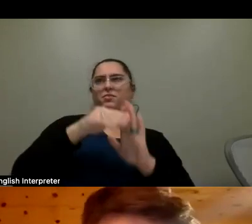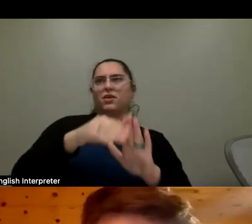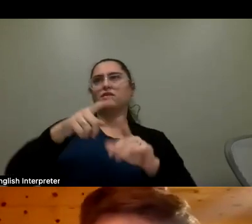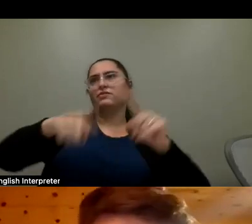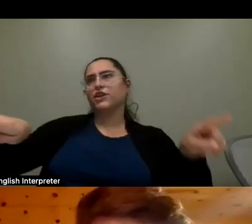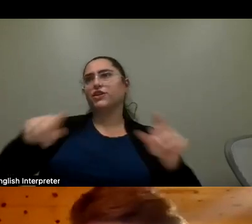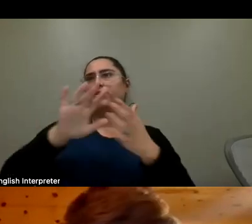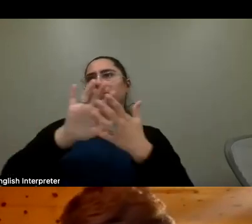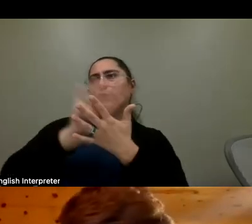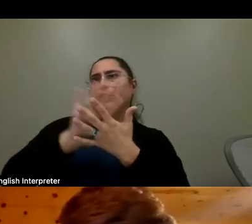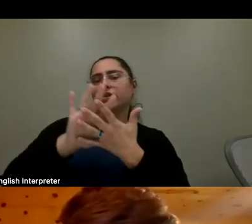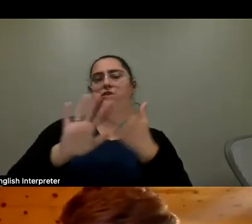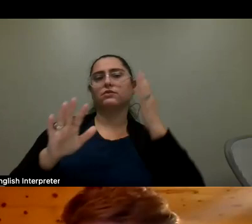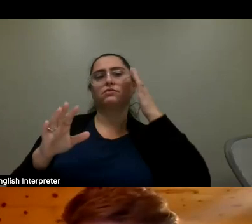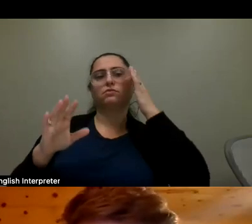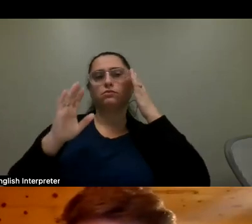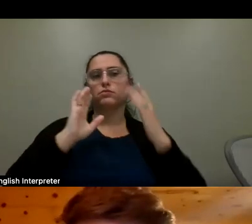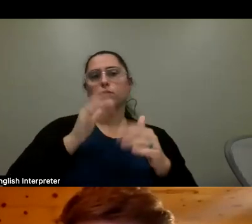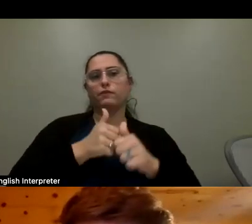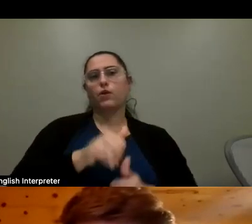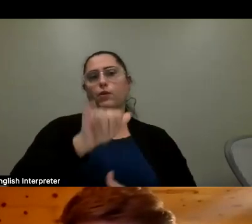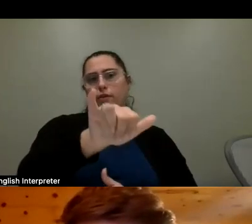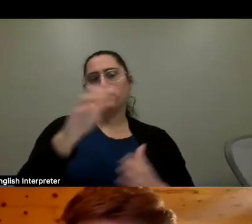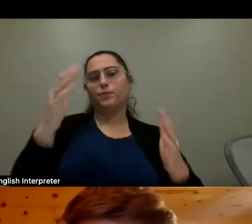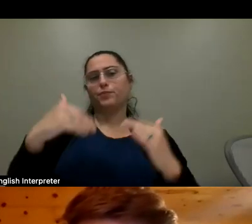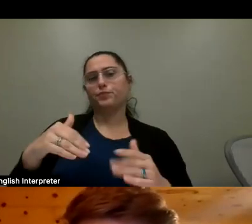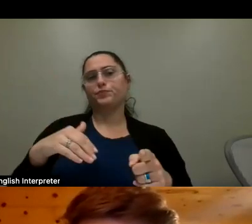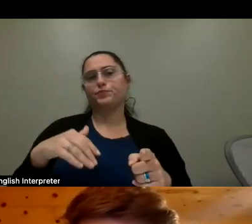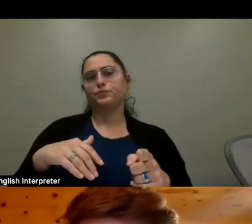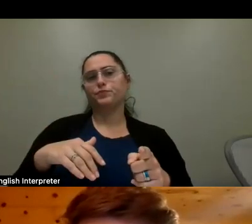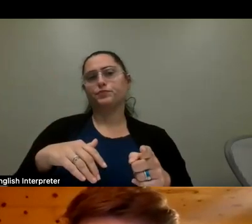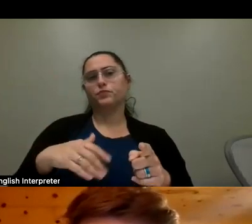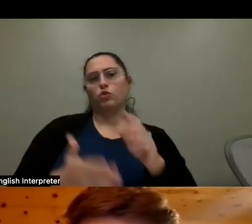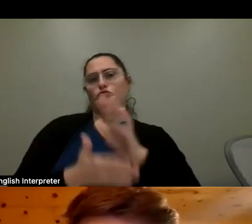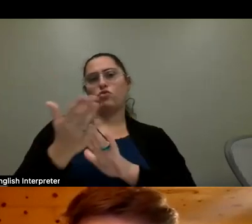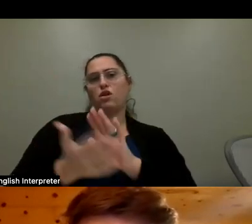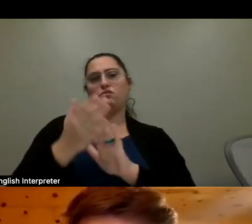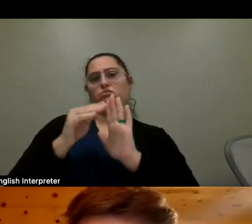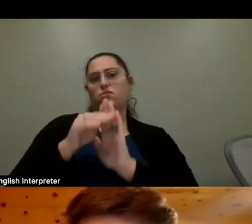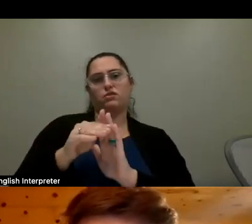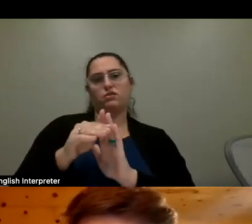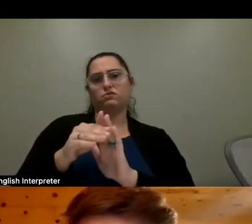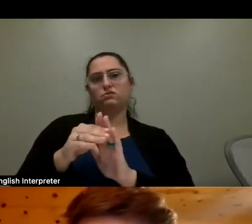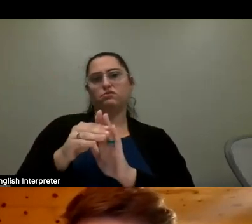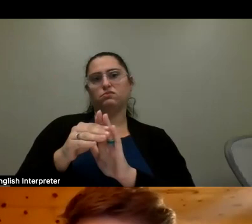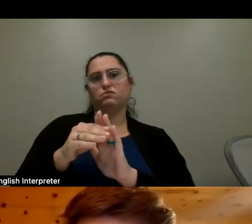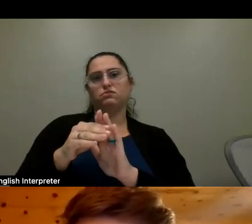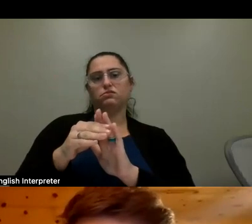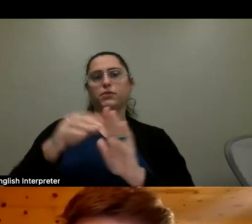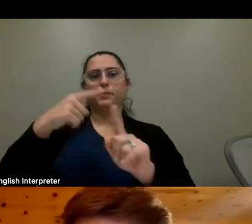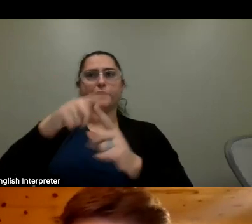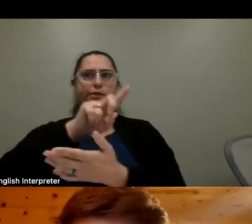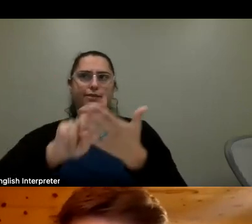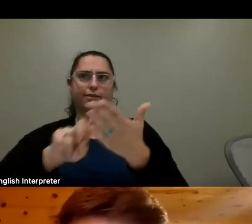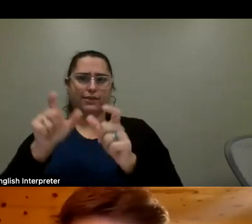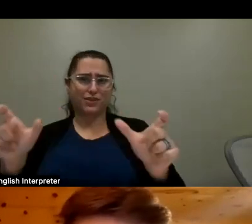noise. So let's use a default, and then we can just run the model and design sequences. So